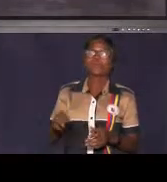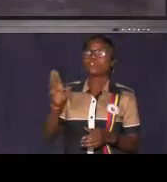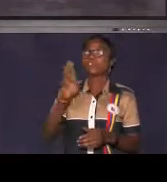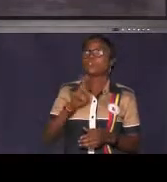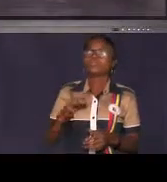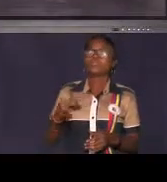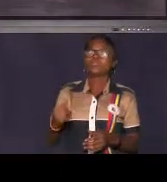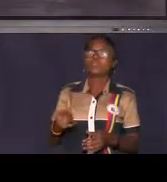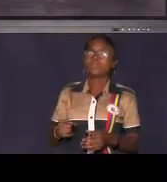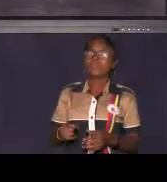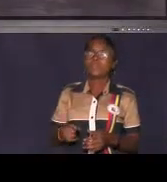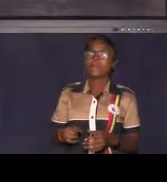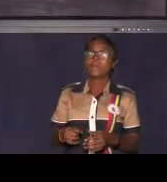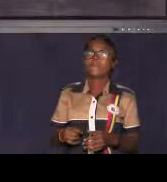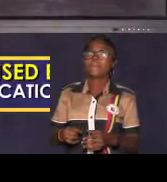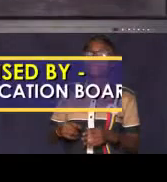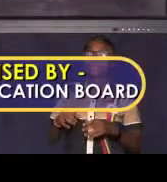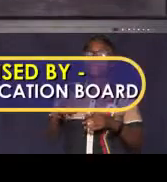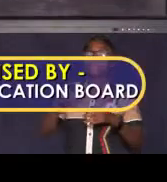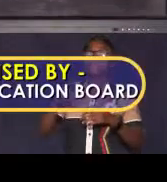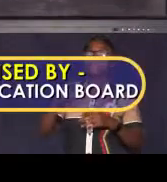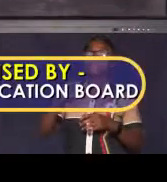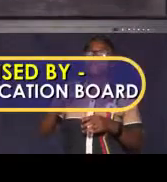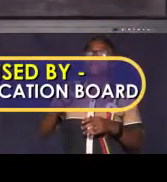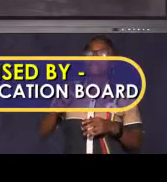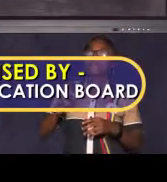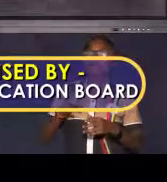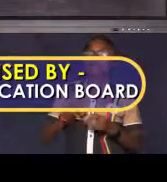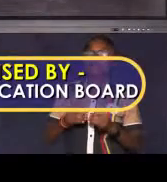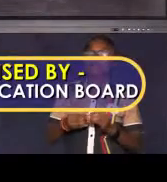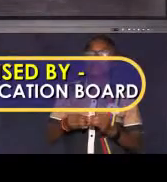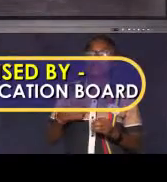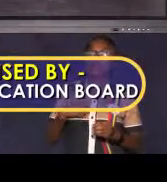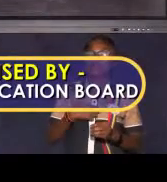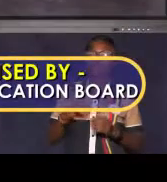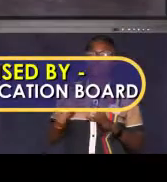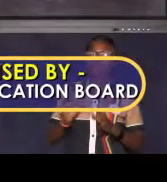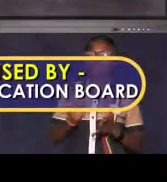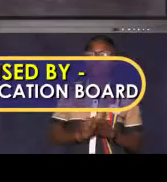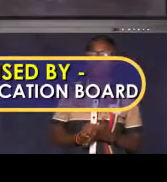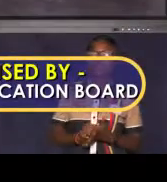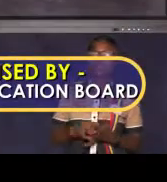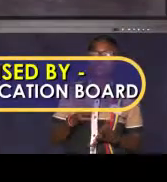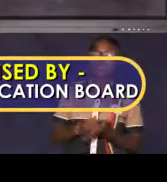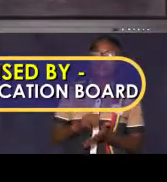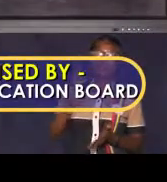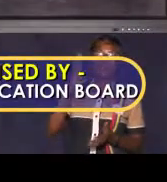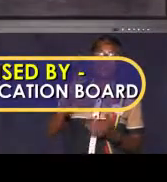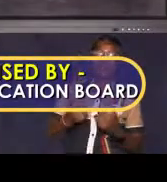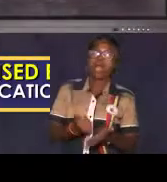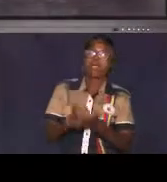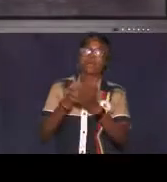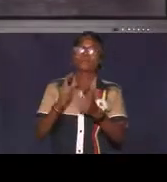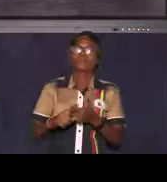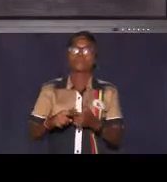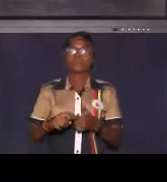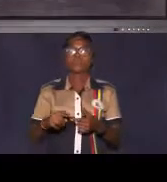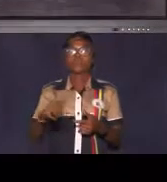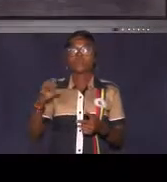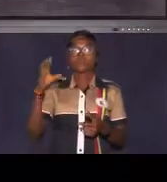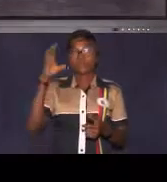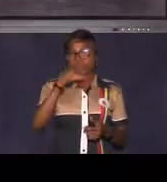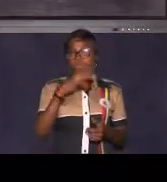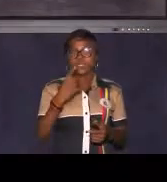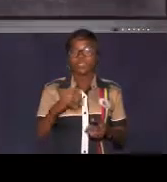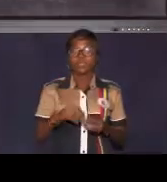all numbers that are not prime can be broken down by prime numbers. So we'll do just that for this. And that will help us to find out the number that we are